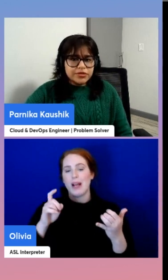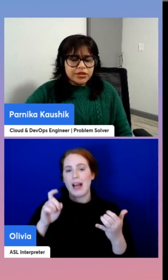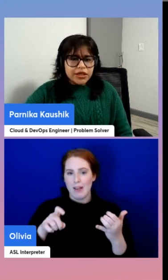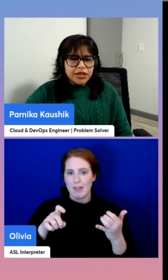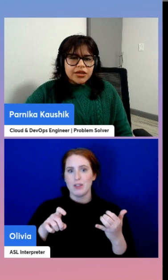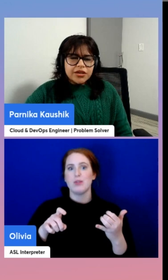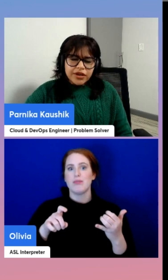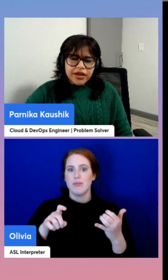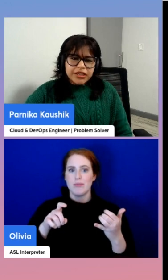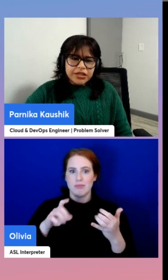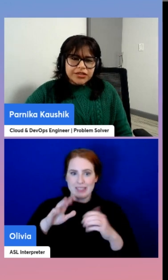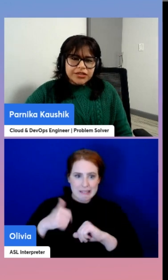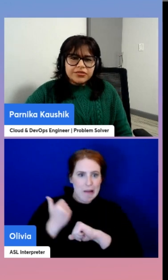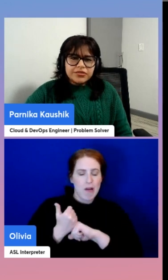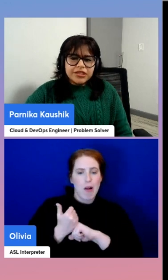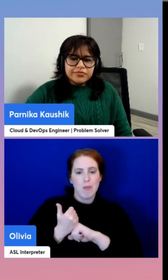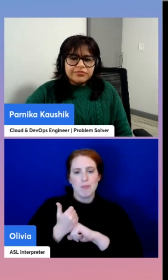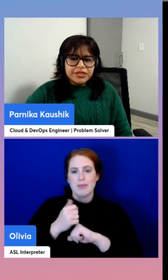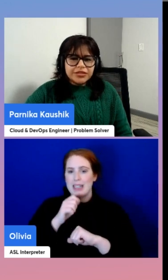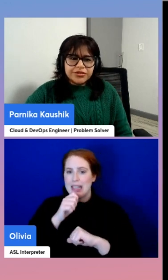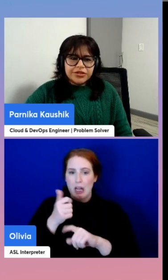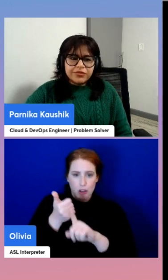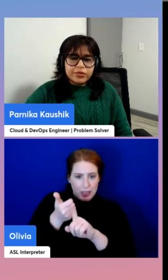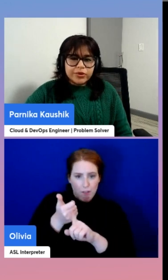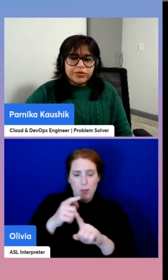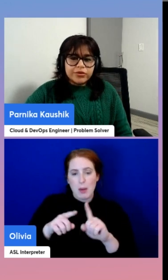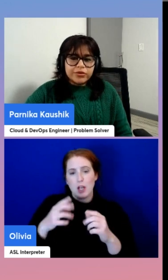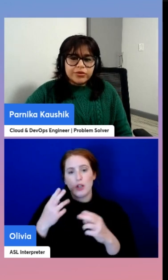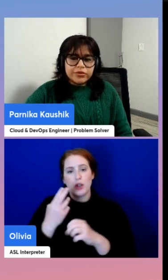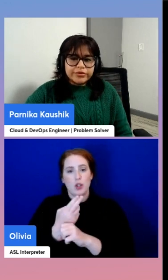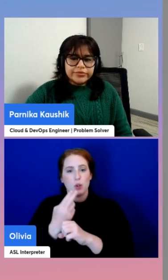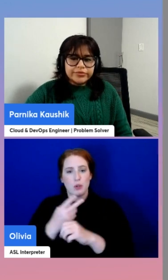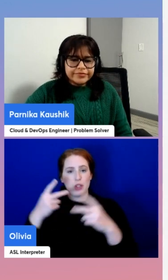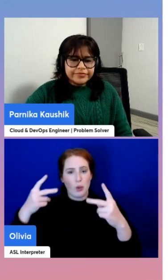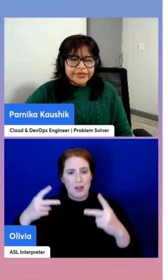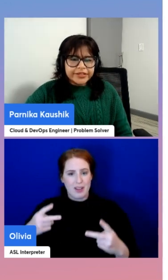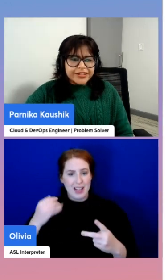code. If you haven't guessed it already, it's all Terraform code.